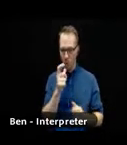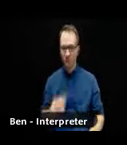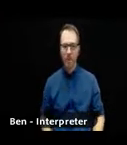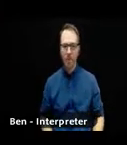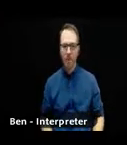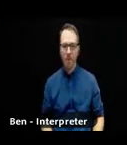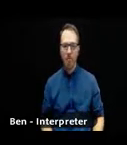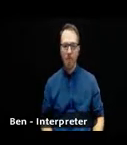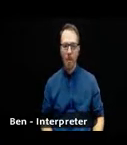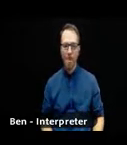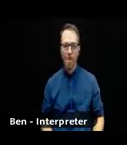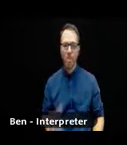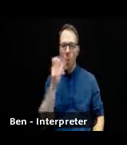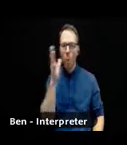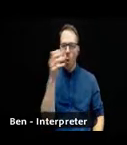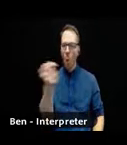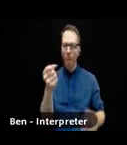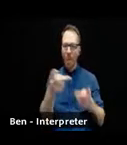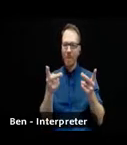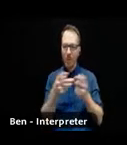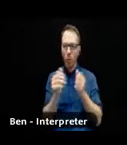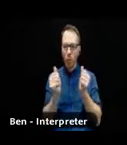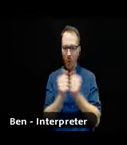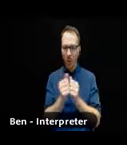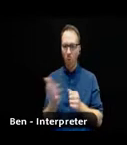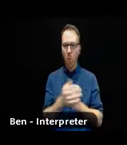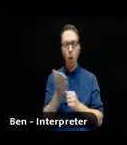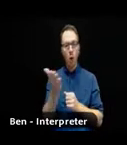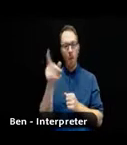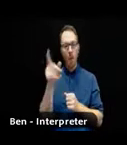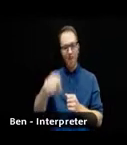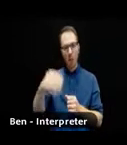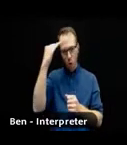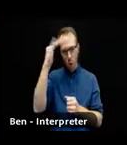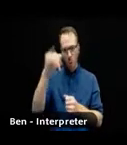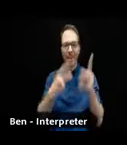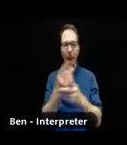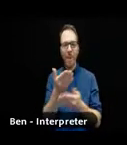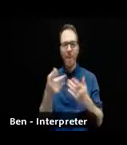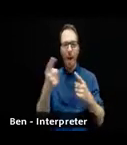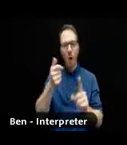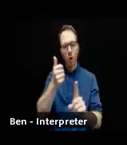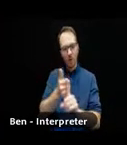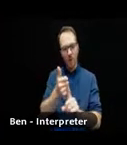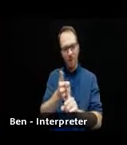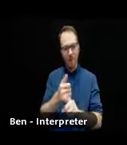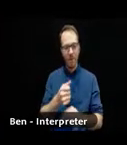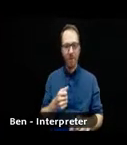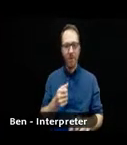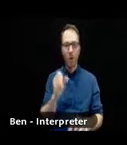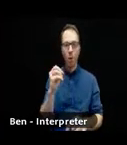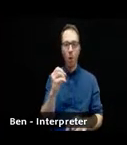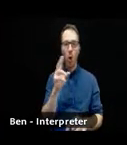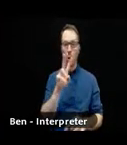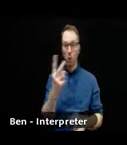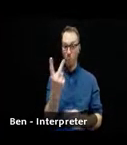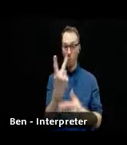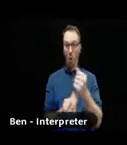Who's gonna hold that space with you? Because you need to know those kinds of things about yourself. So the two co-facilitators can